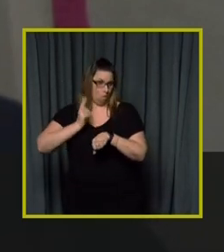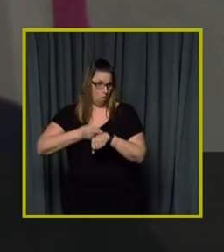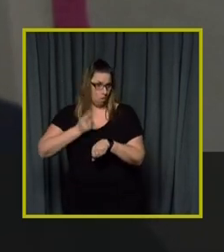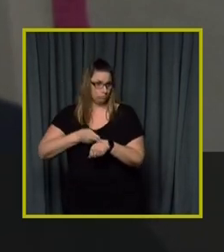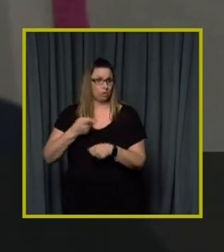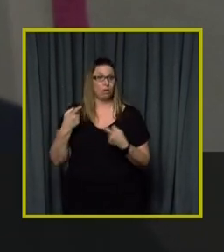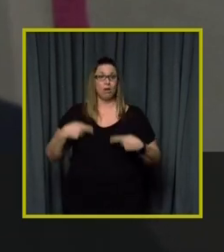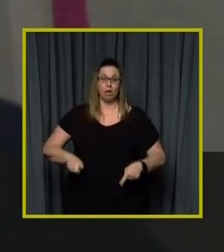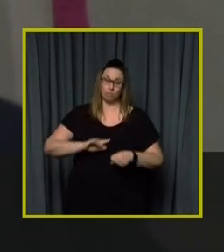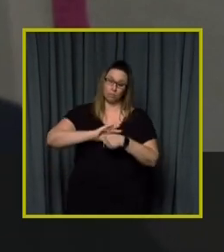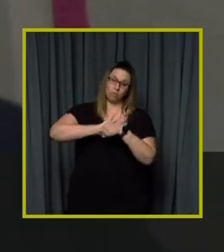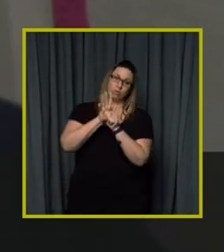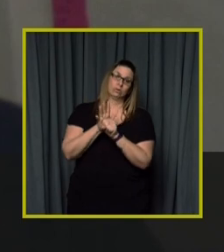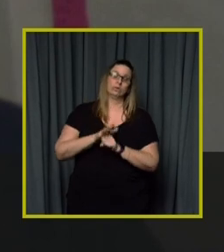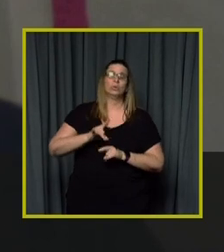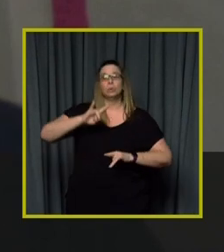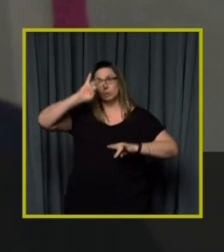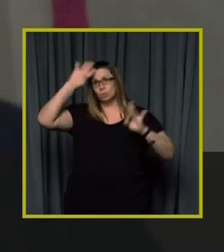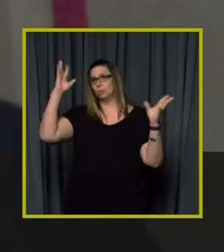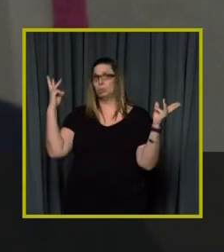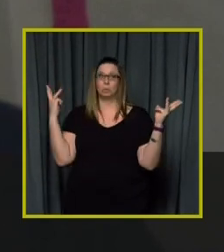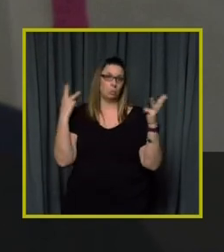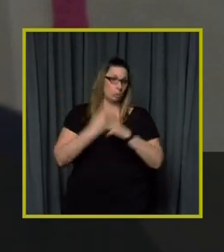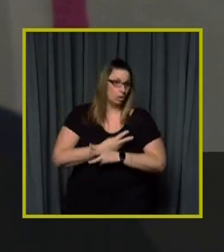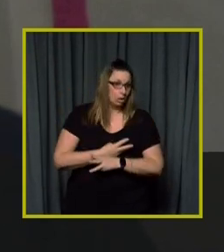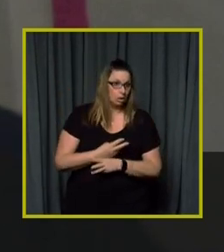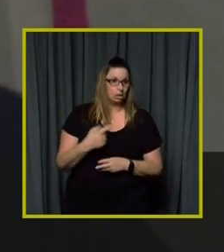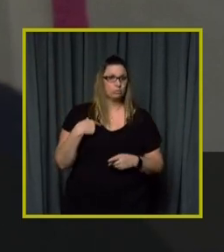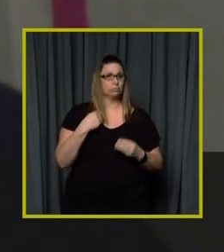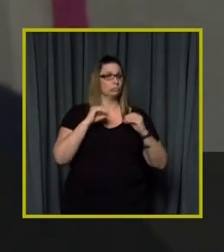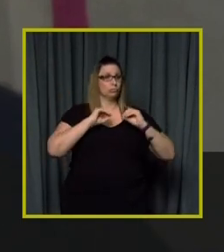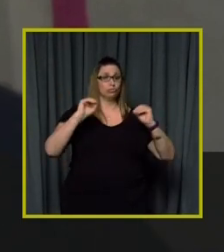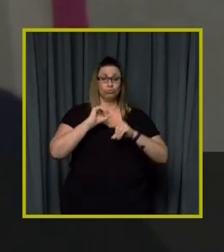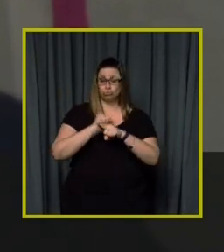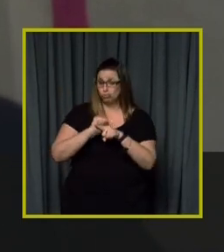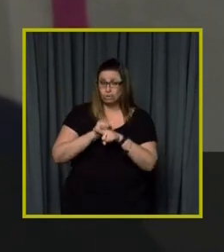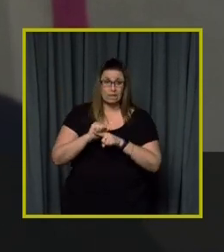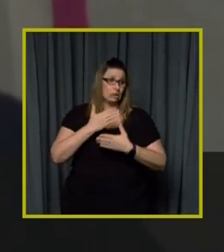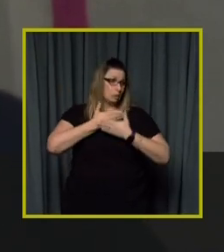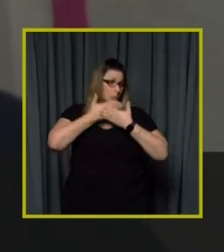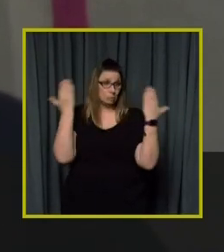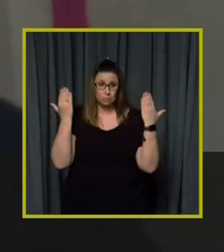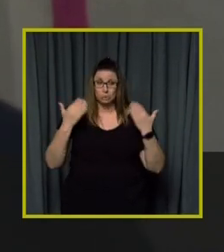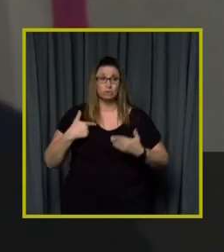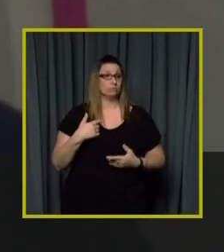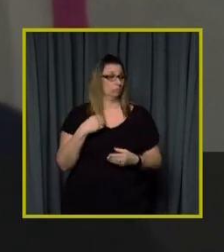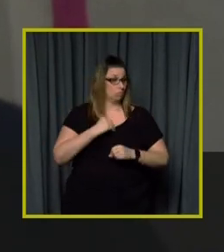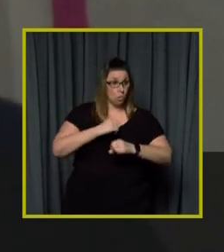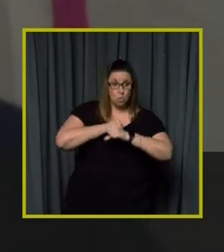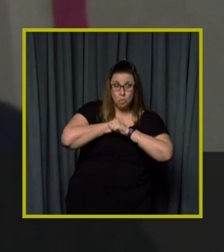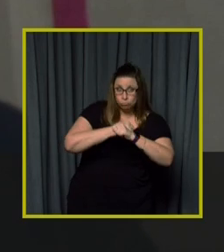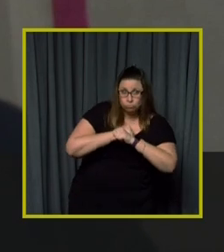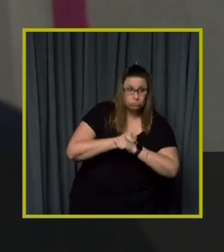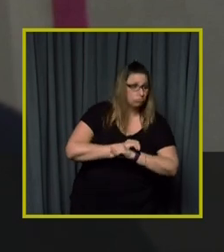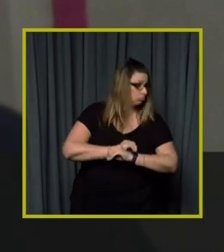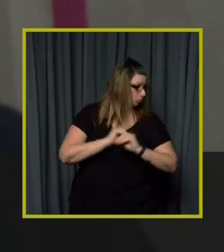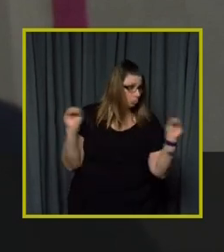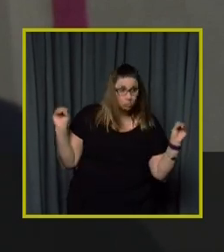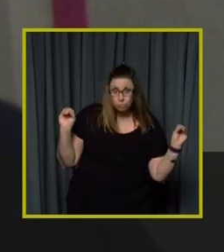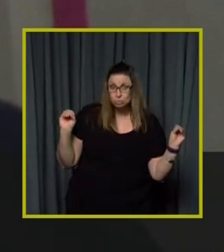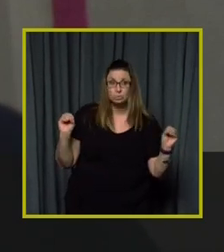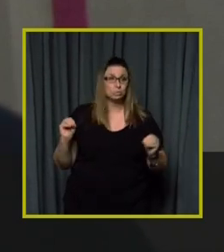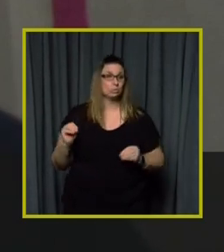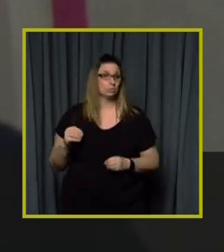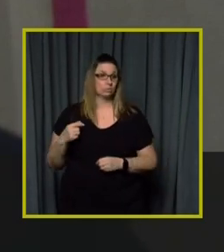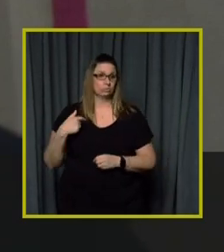had no training on how to protect ourselves or the public. I speak up and I told them that